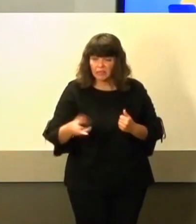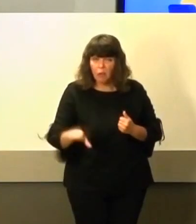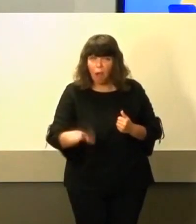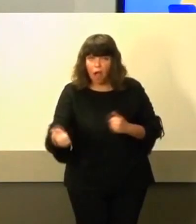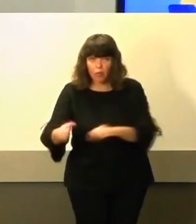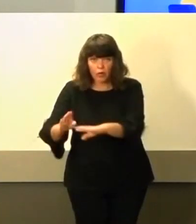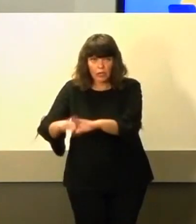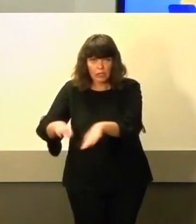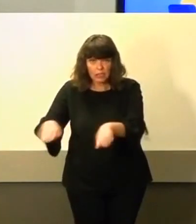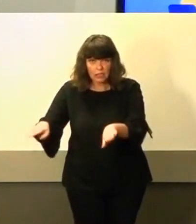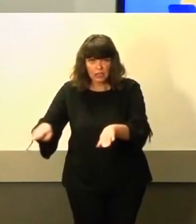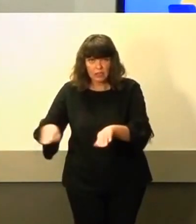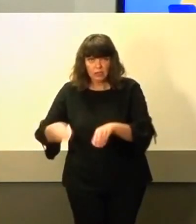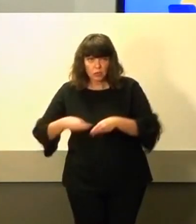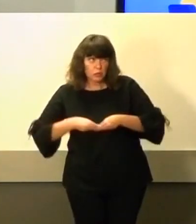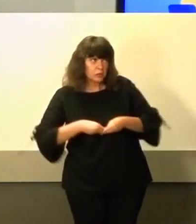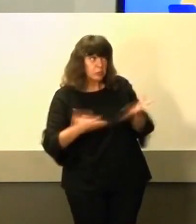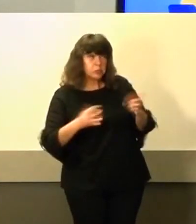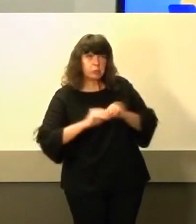school, to the community.